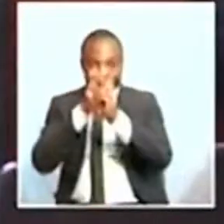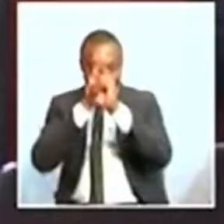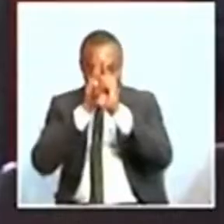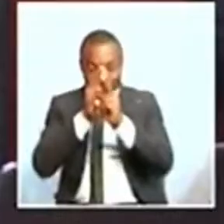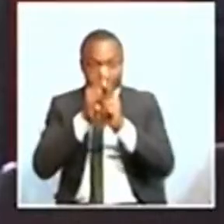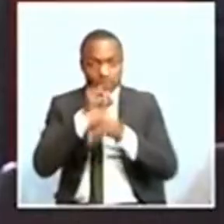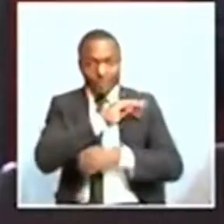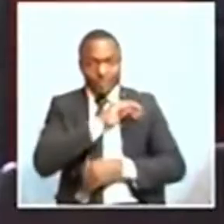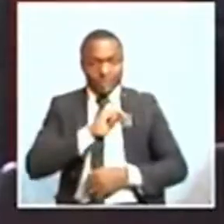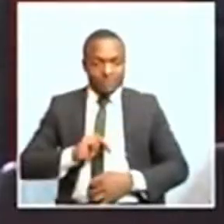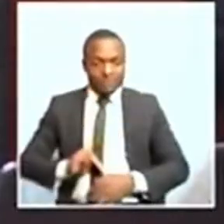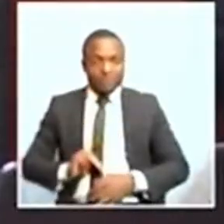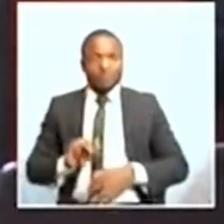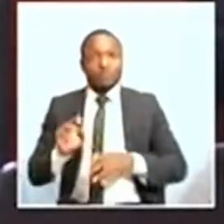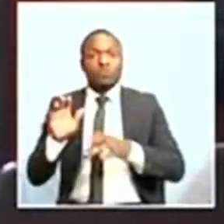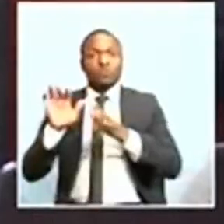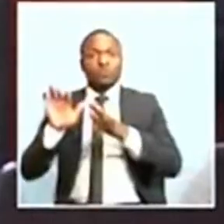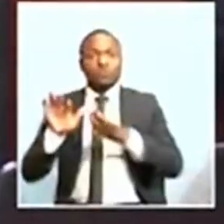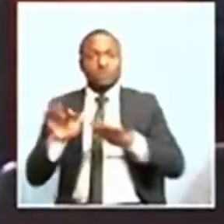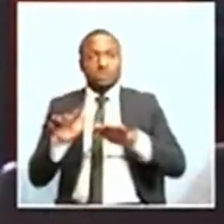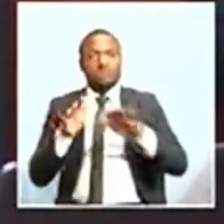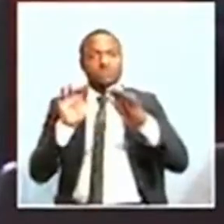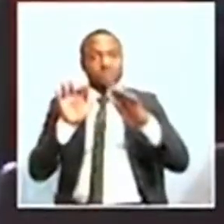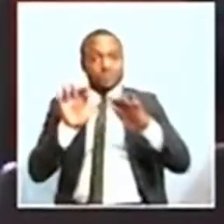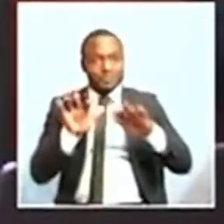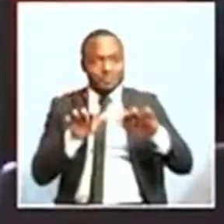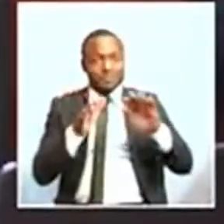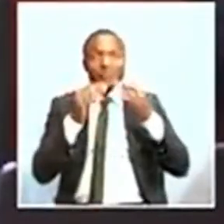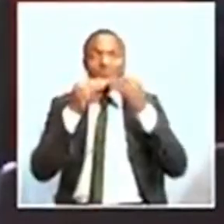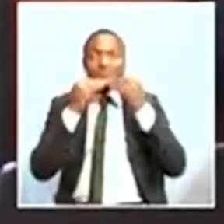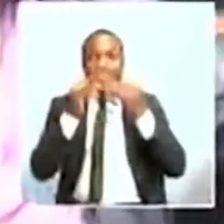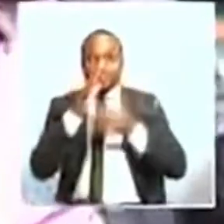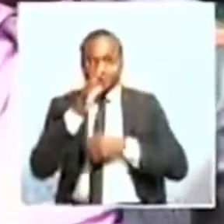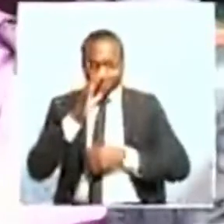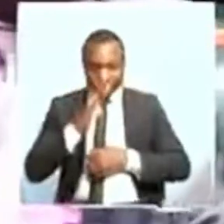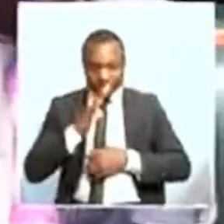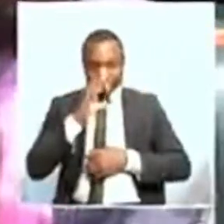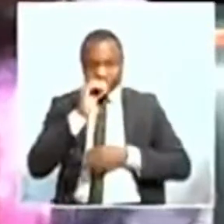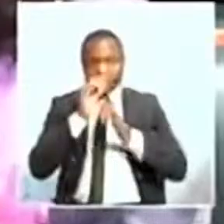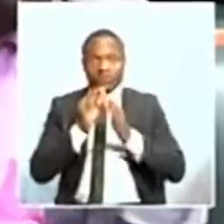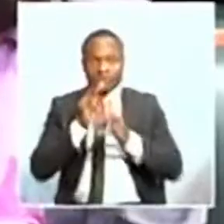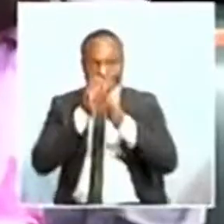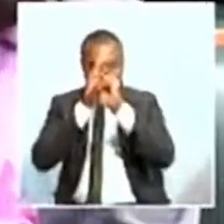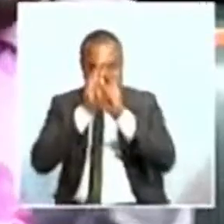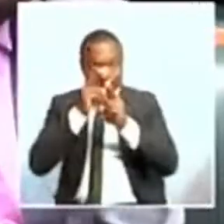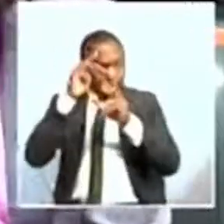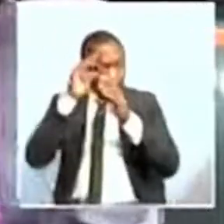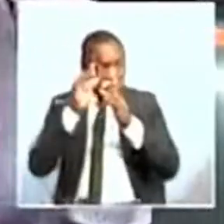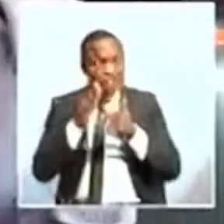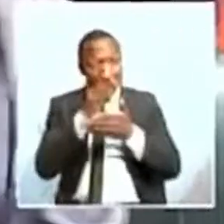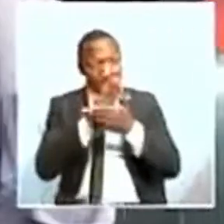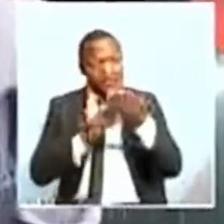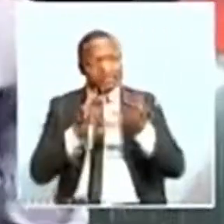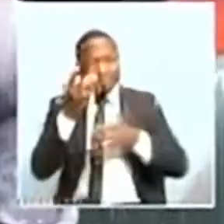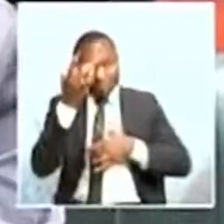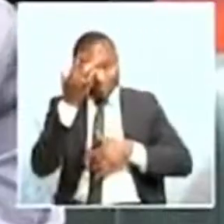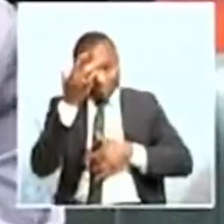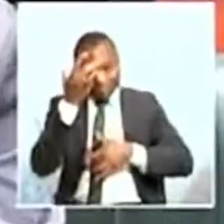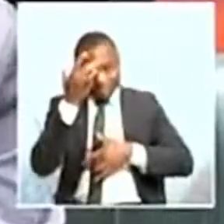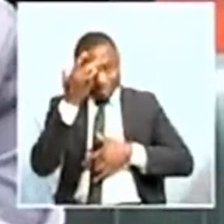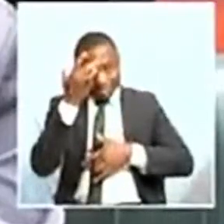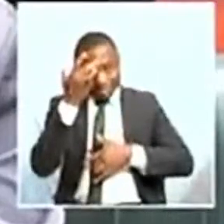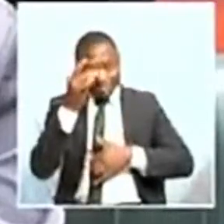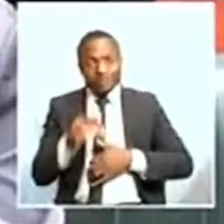Honorable Member for Chimwemwe. Thank you very much, Madam Speaker. Honorable Minister, some diseases we know that they